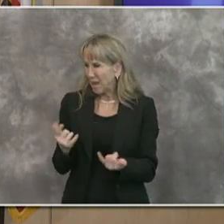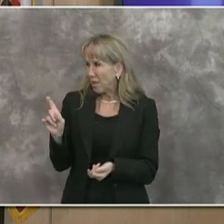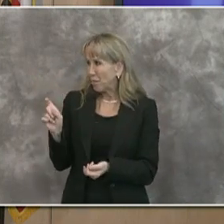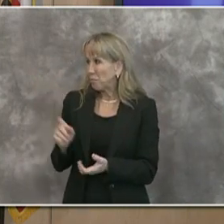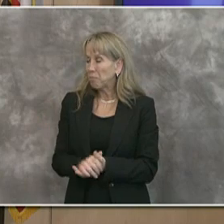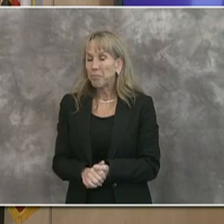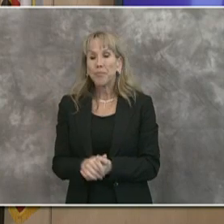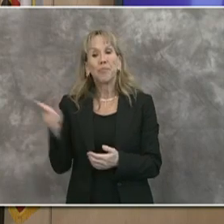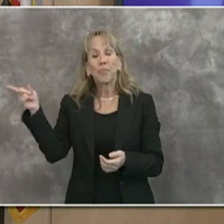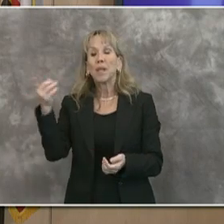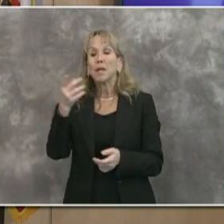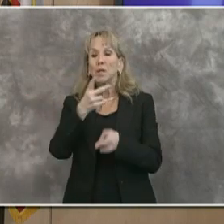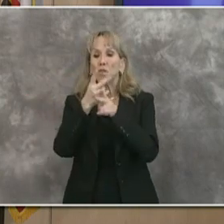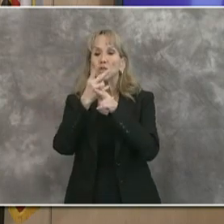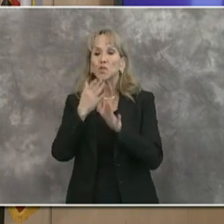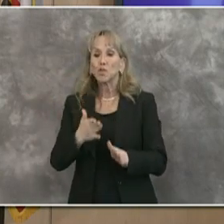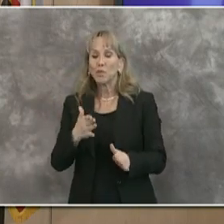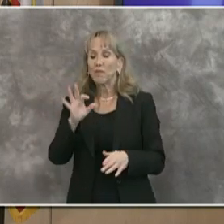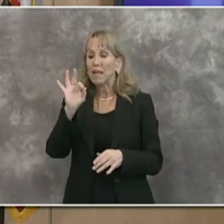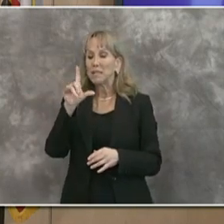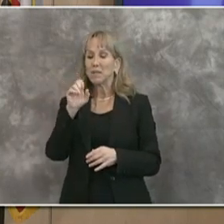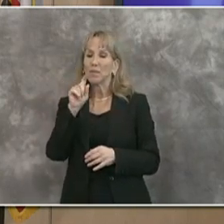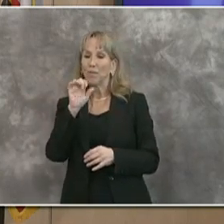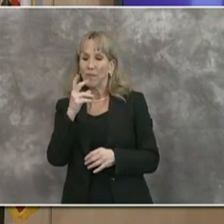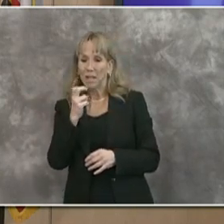Okay, I think Supervisor Fletcher is going to respond.